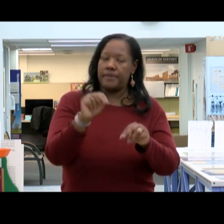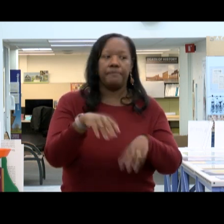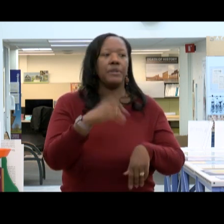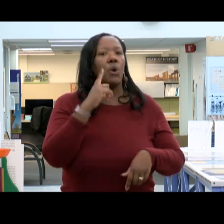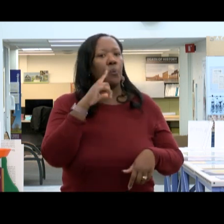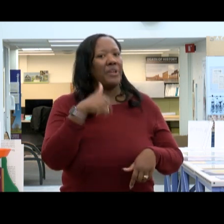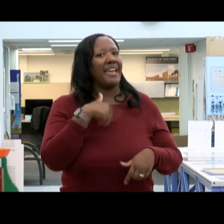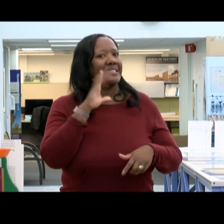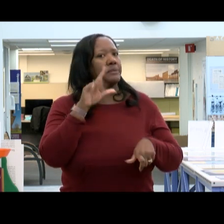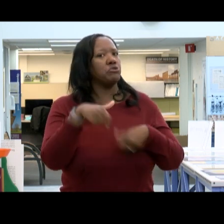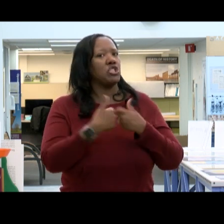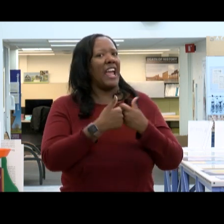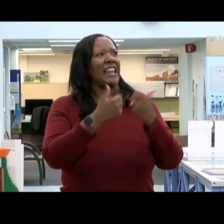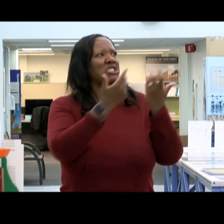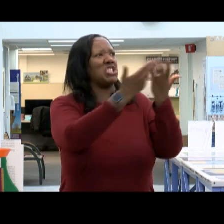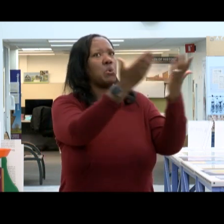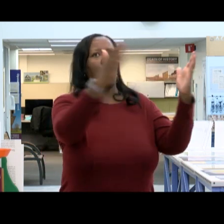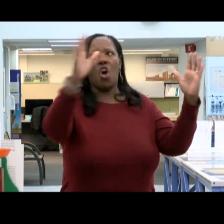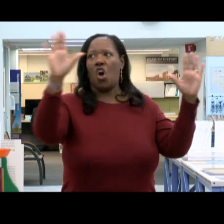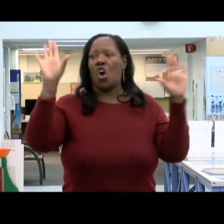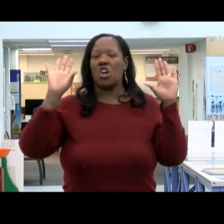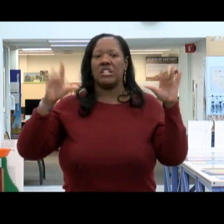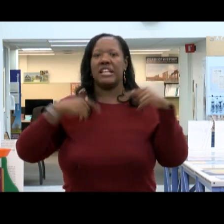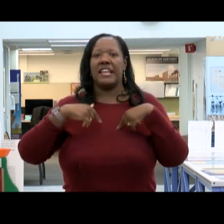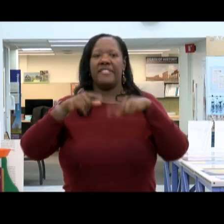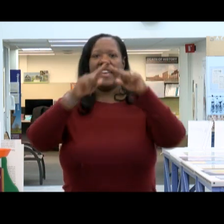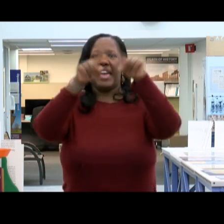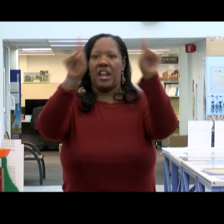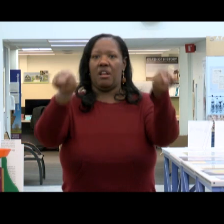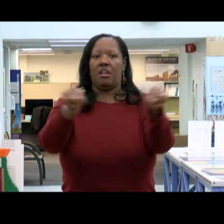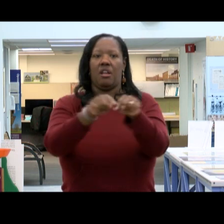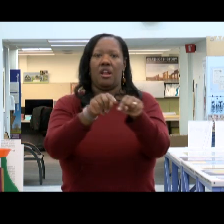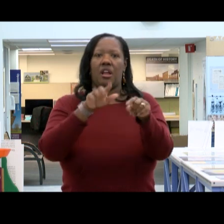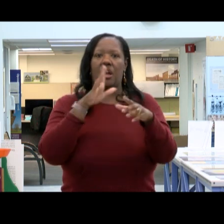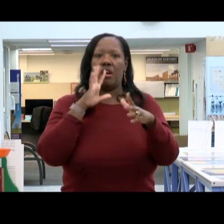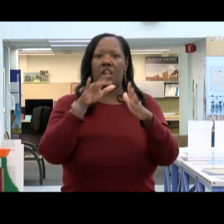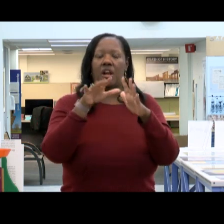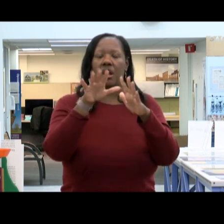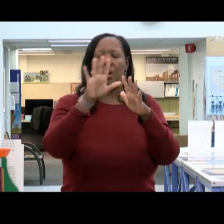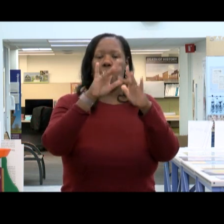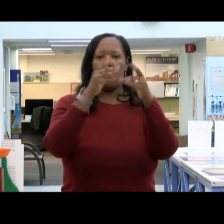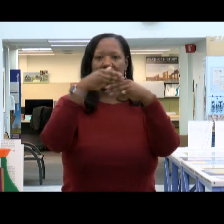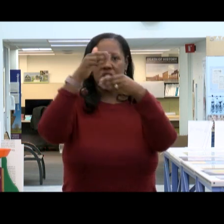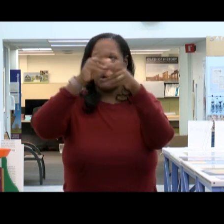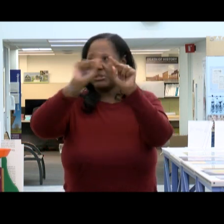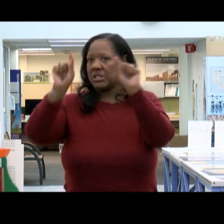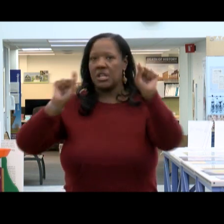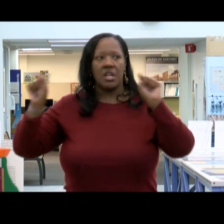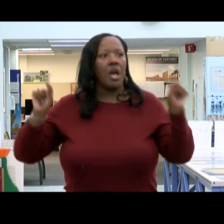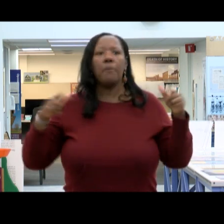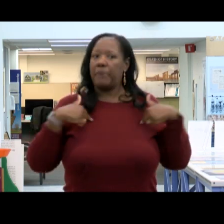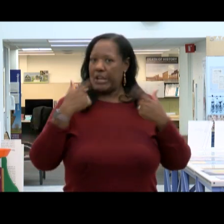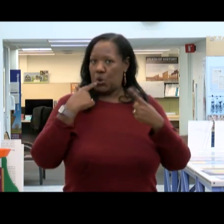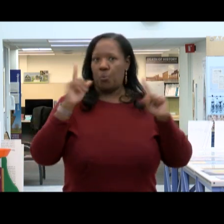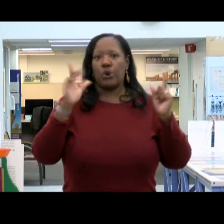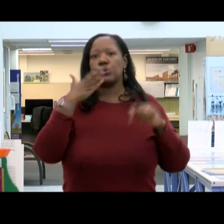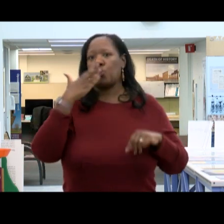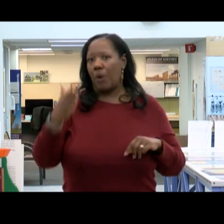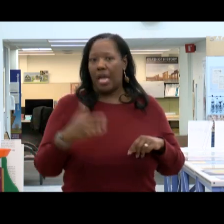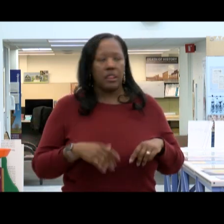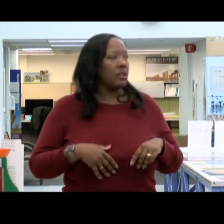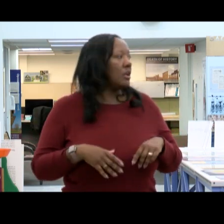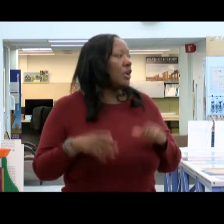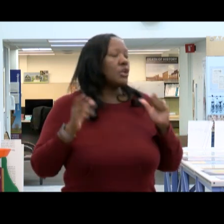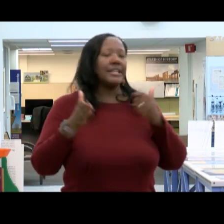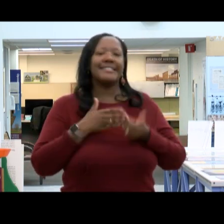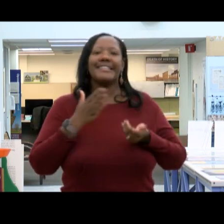walls there that had cutouts in them, and it worked great. It's easy to put up. It's